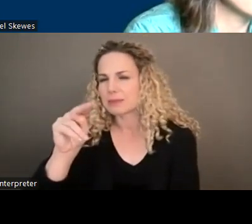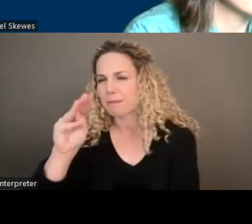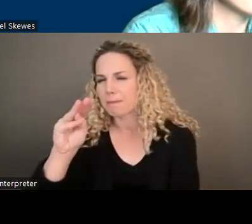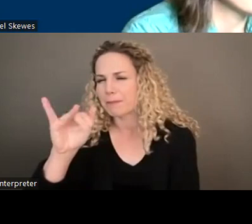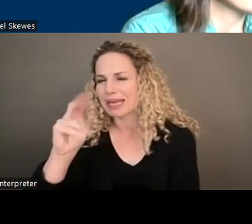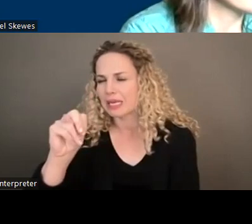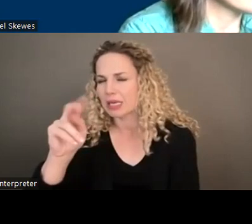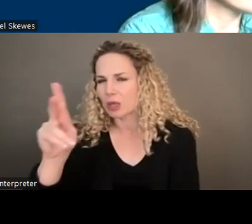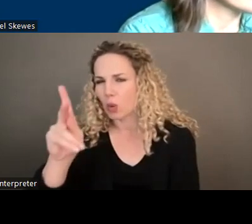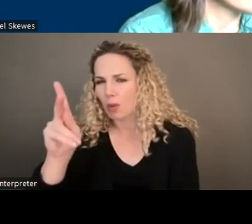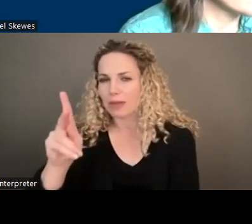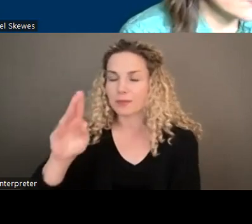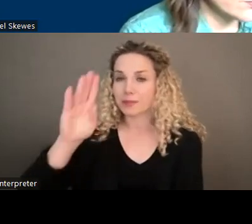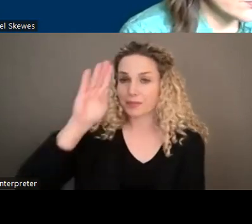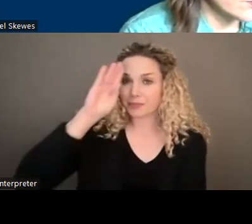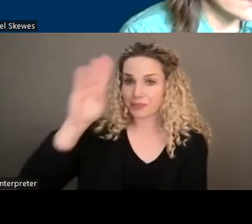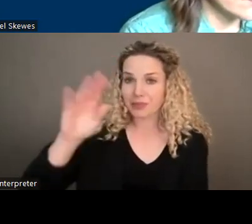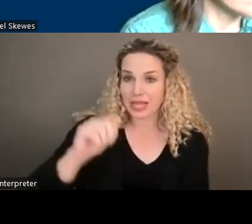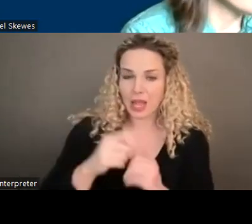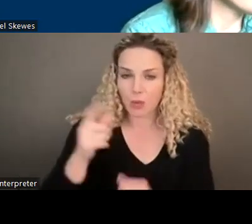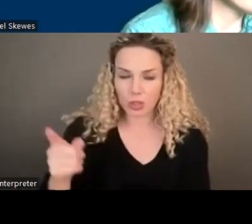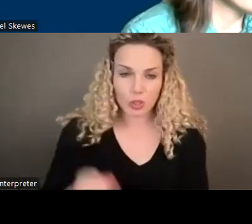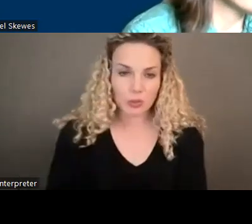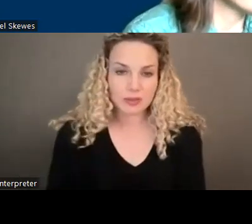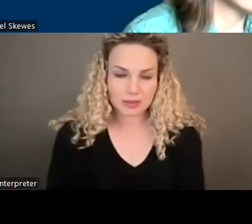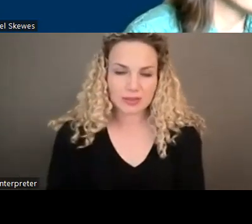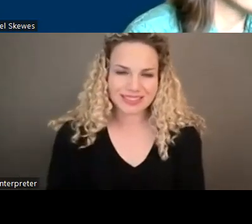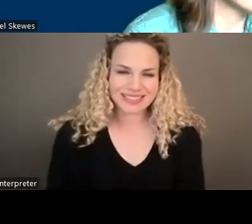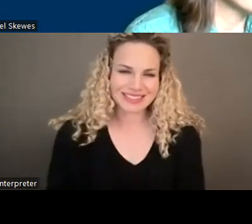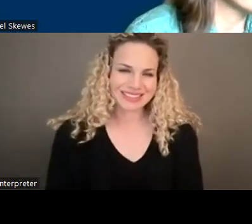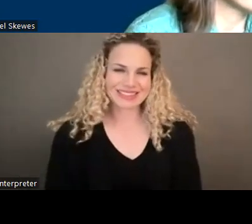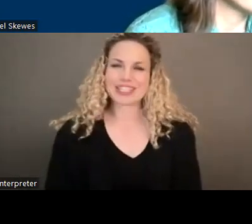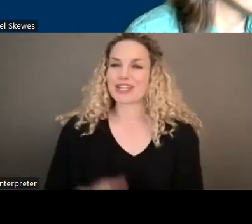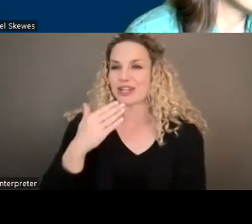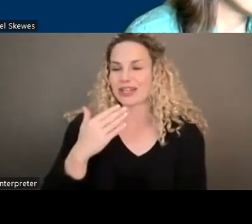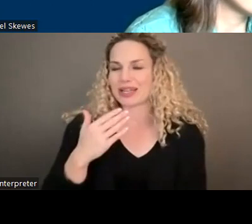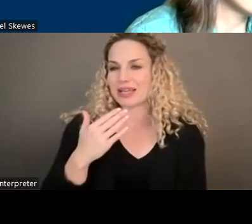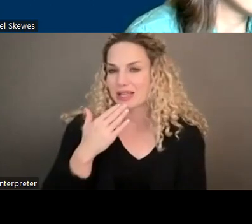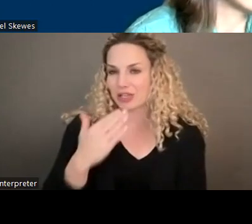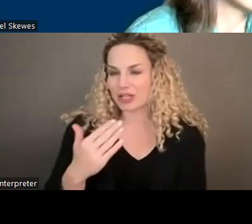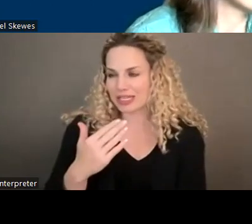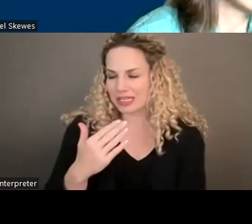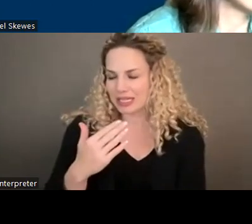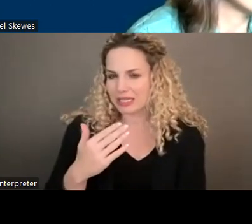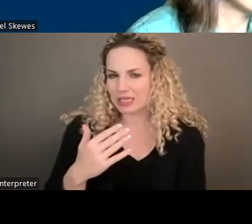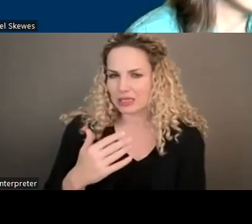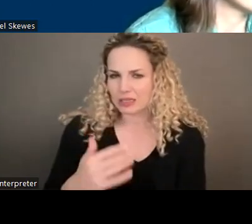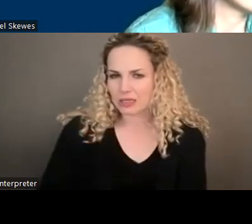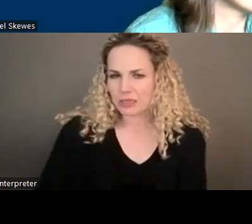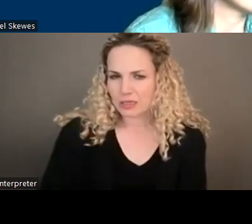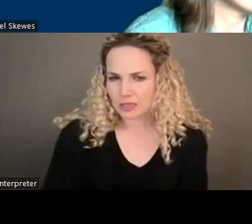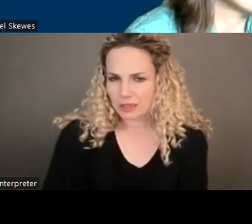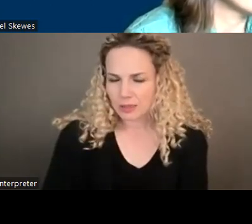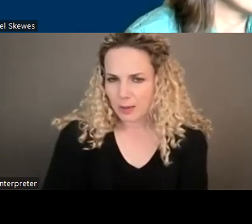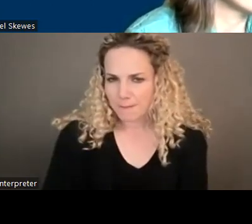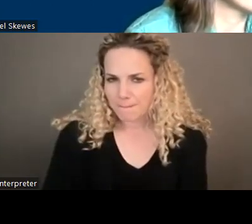Hi, how are you? Good. Hi. Oh, okay. Thanks. I'm a license